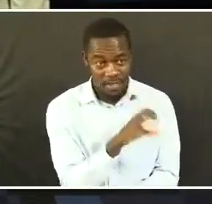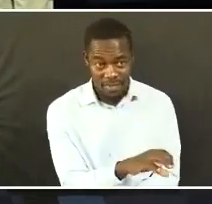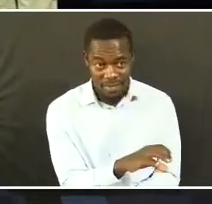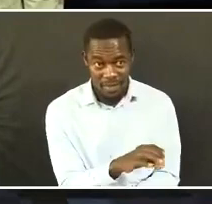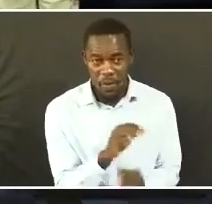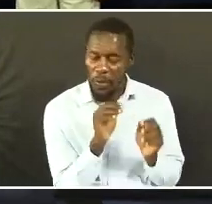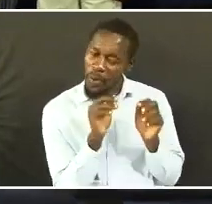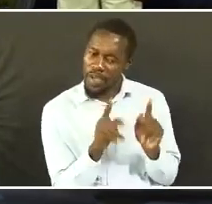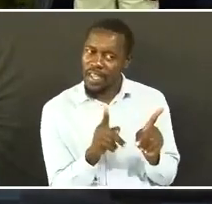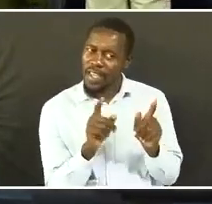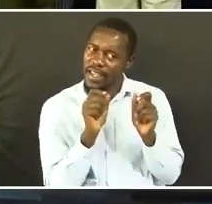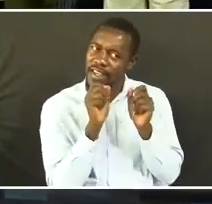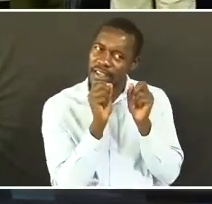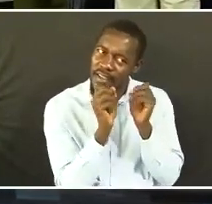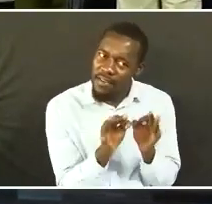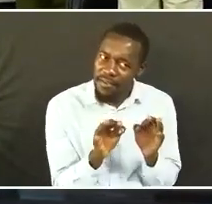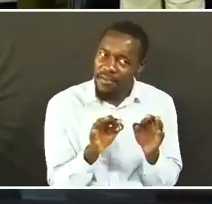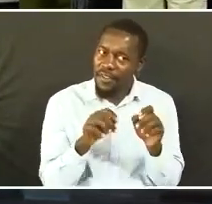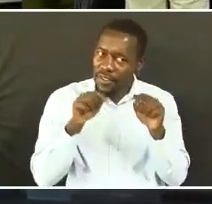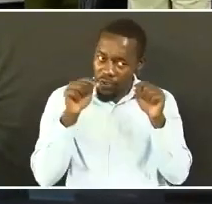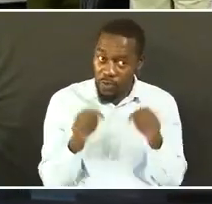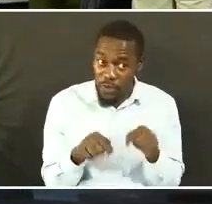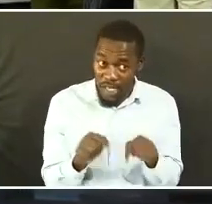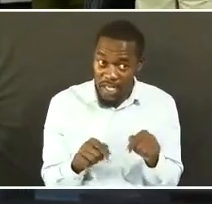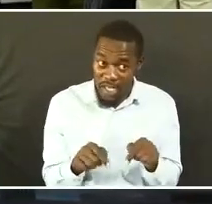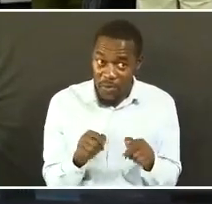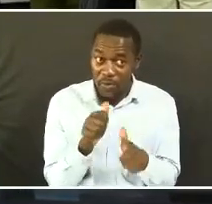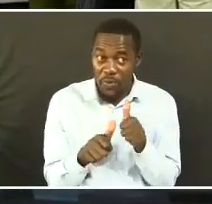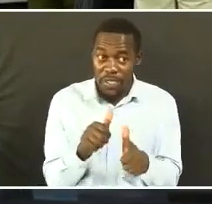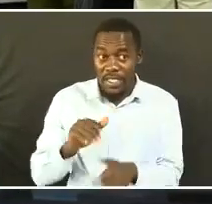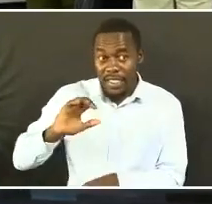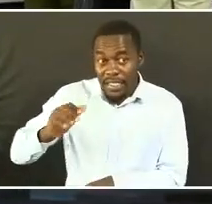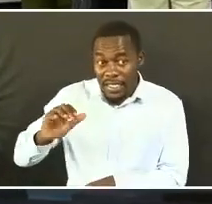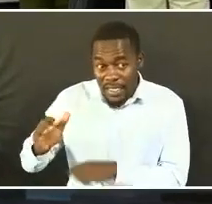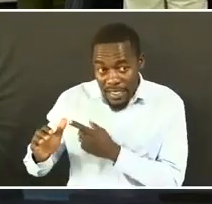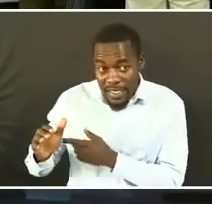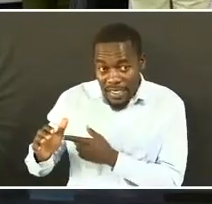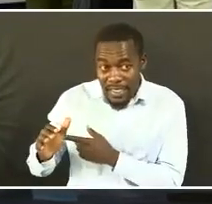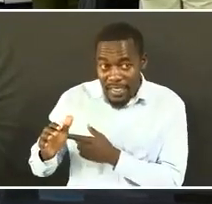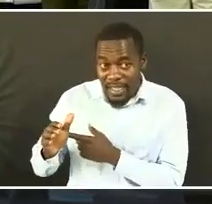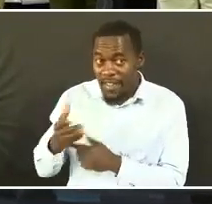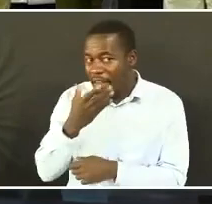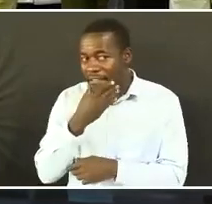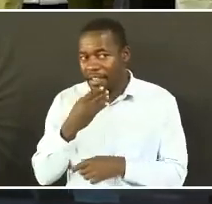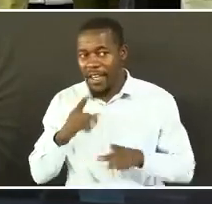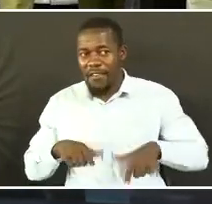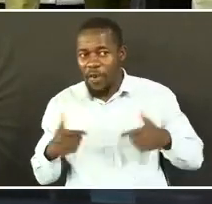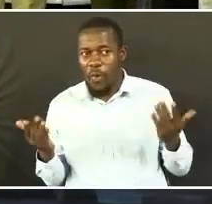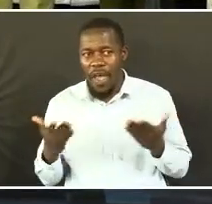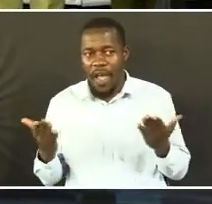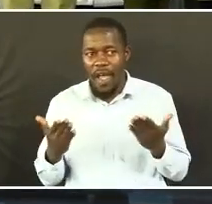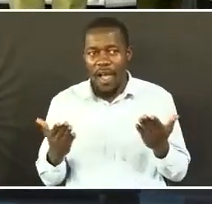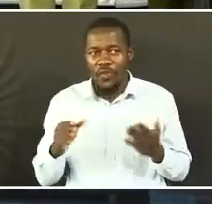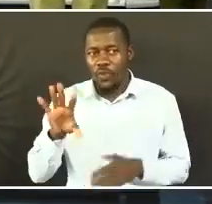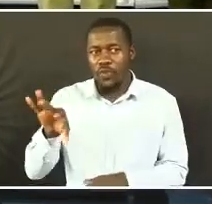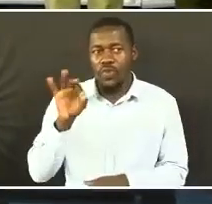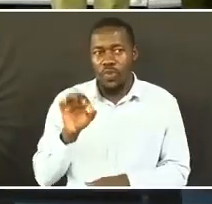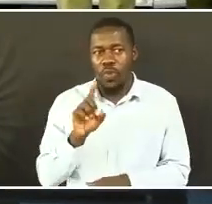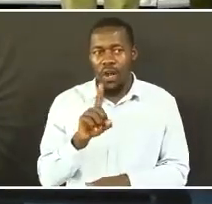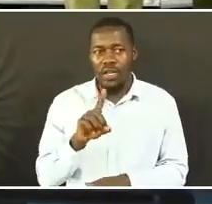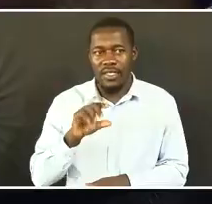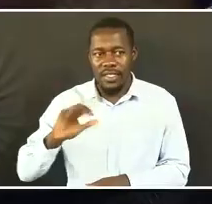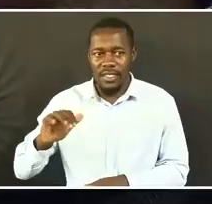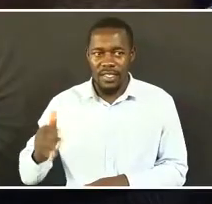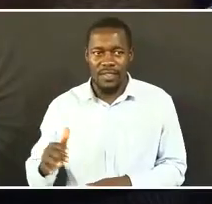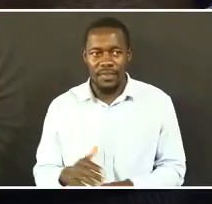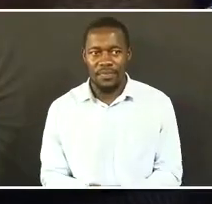Yeah, where are the girls? Two girls, kindly. Please, please, please. Oh, you look lovely. Please,